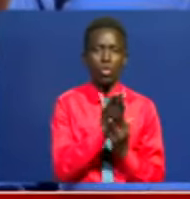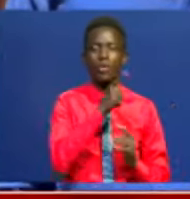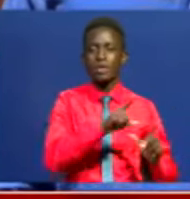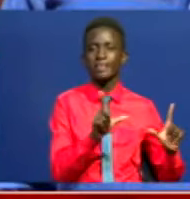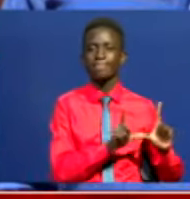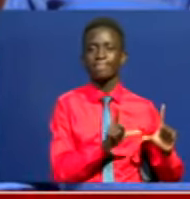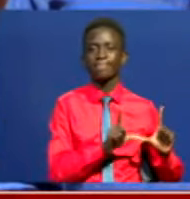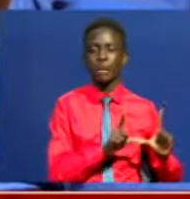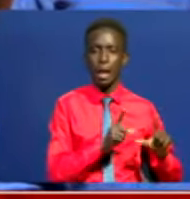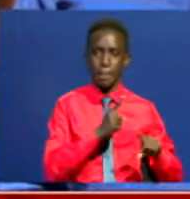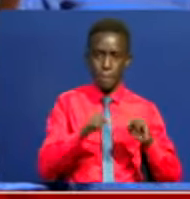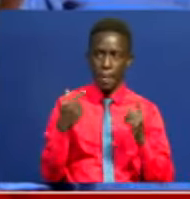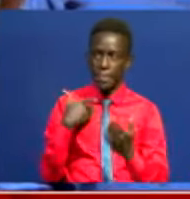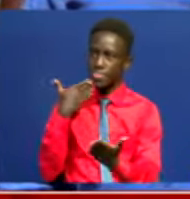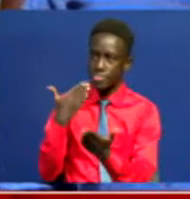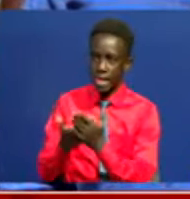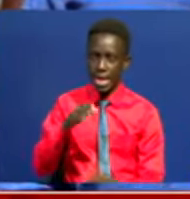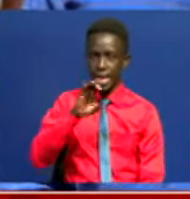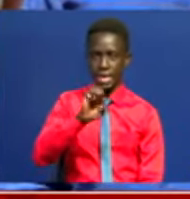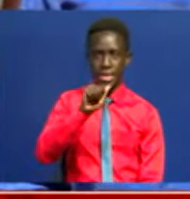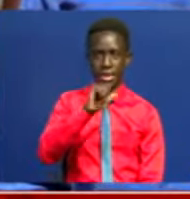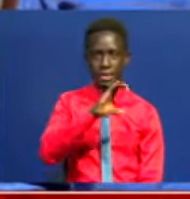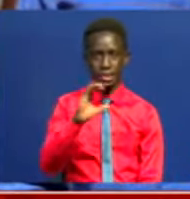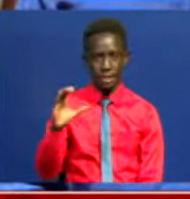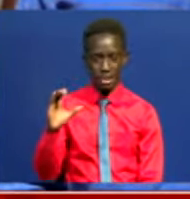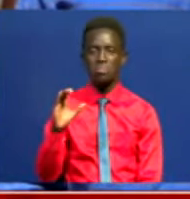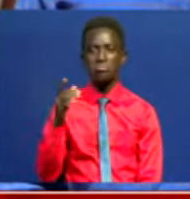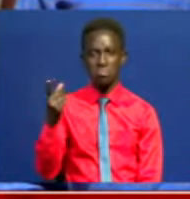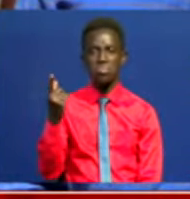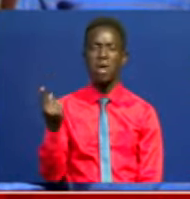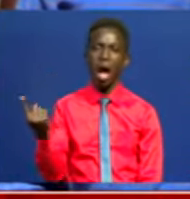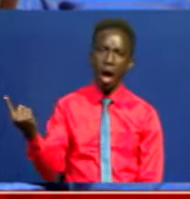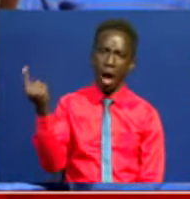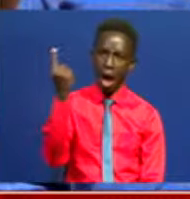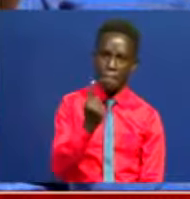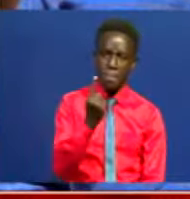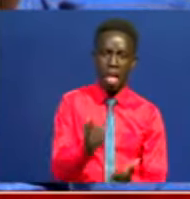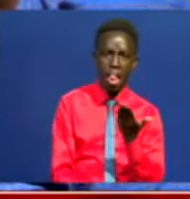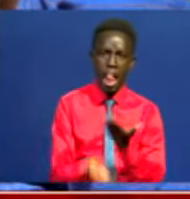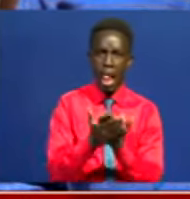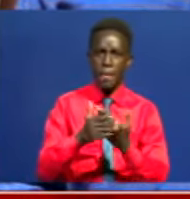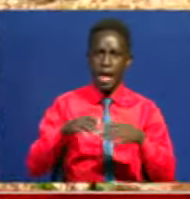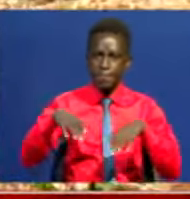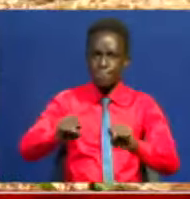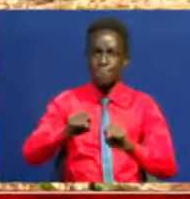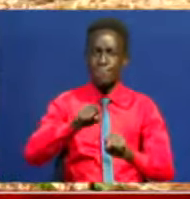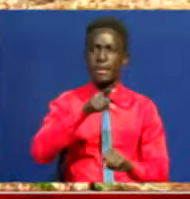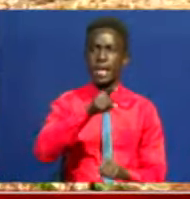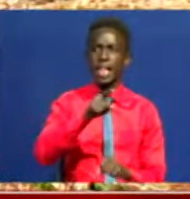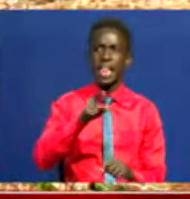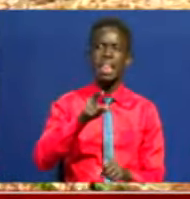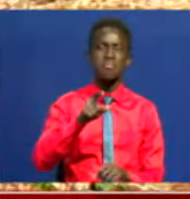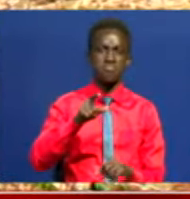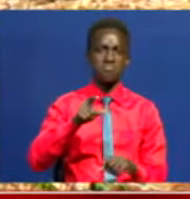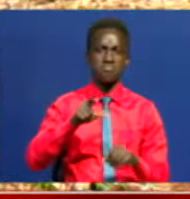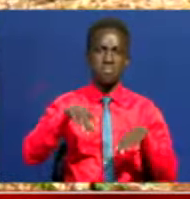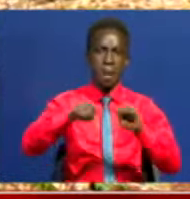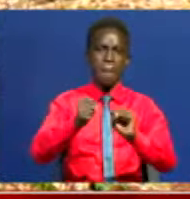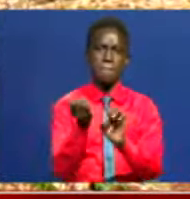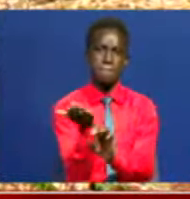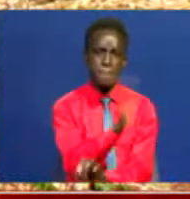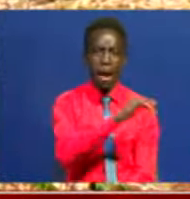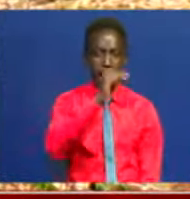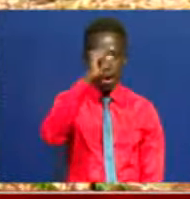EACC for coming up and being able to recover these plots that belong to the government. Investigations by the